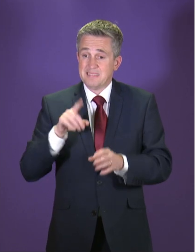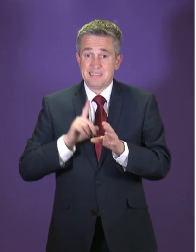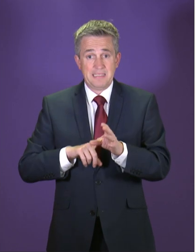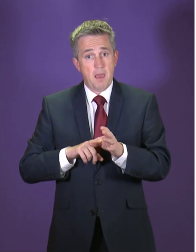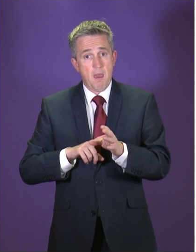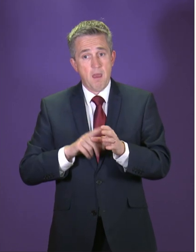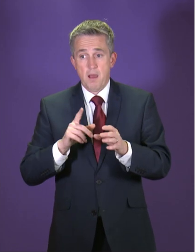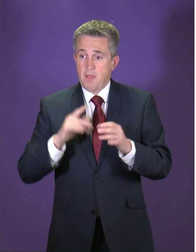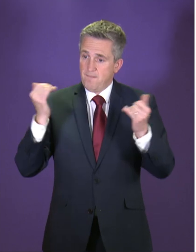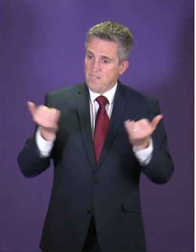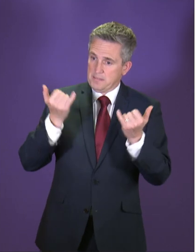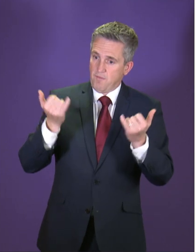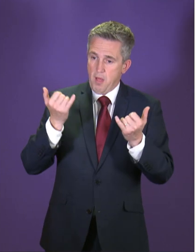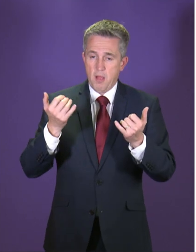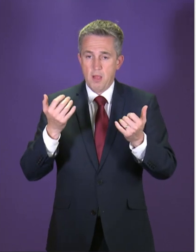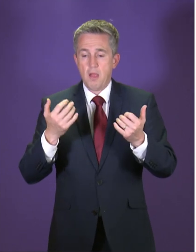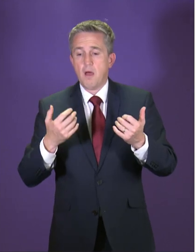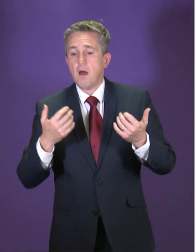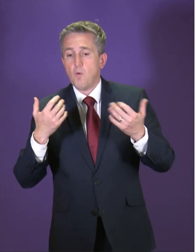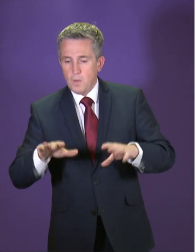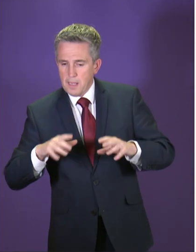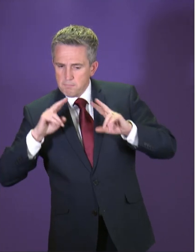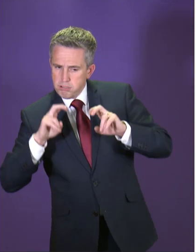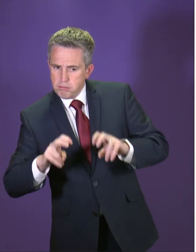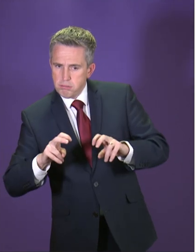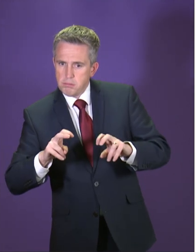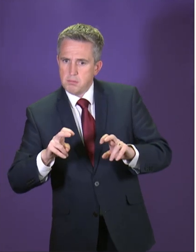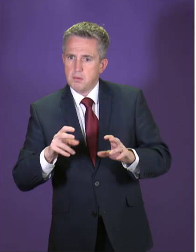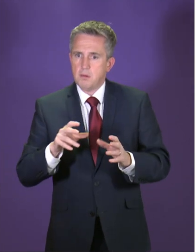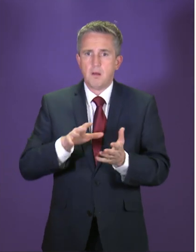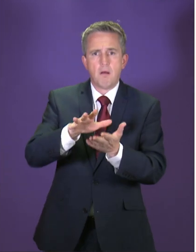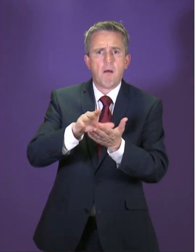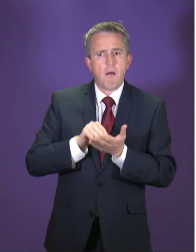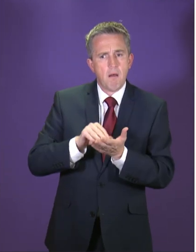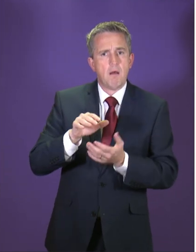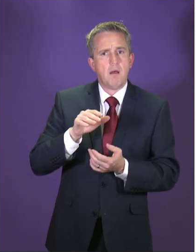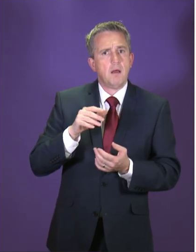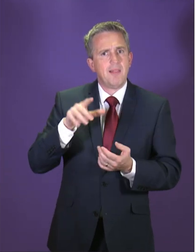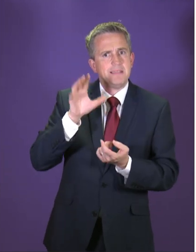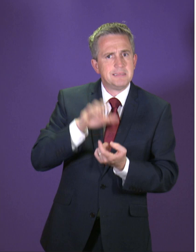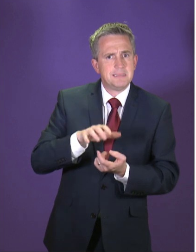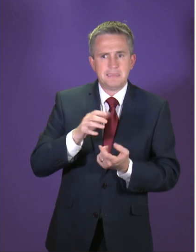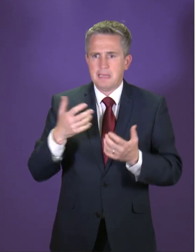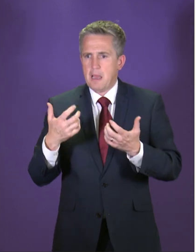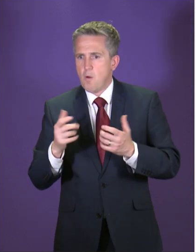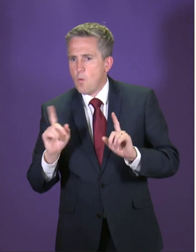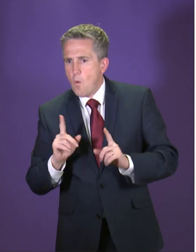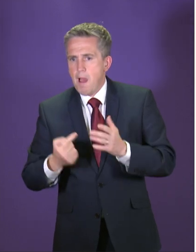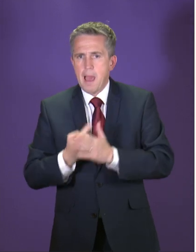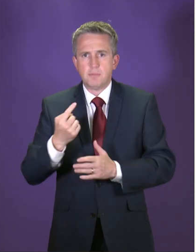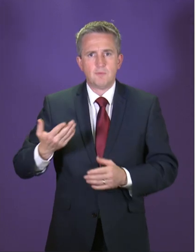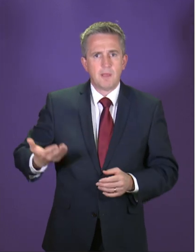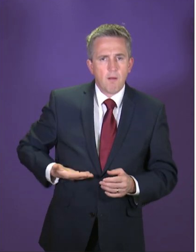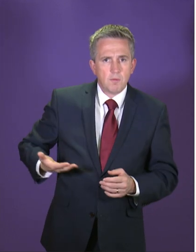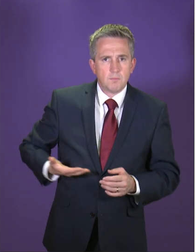impact study about how this event impacts the city, its economy, and the